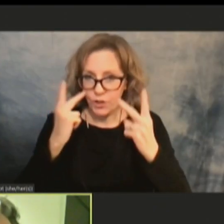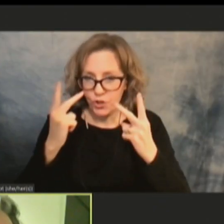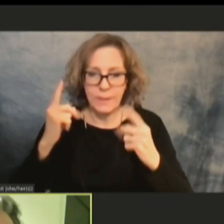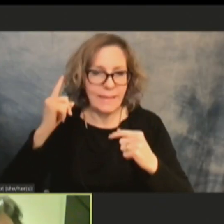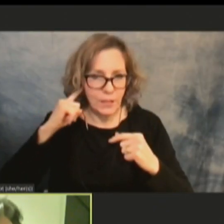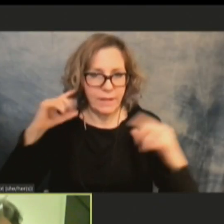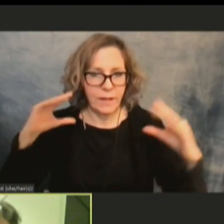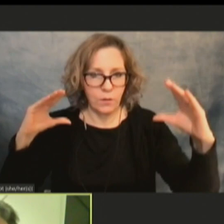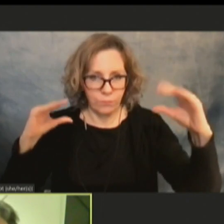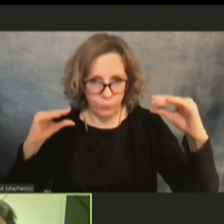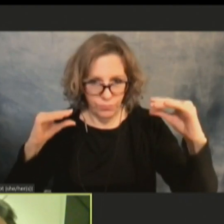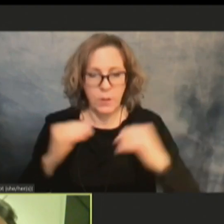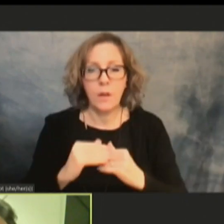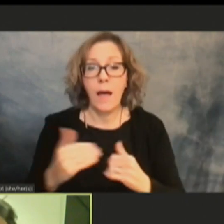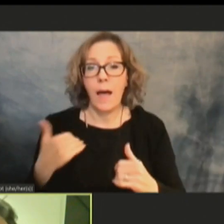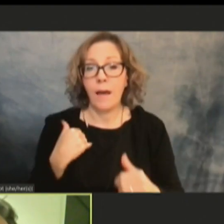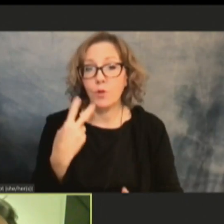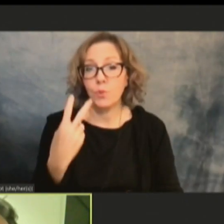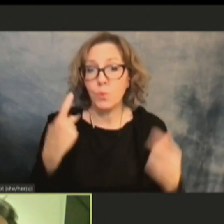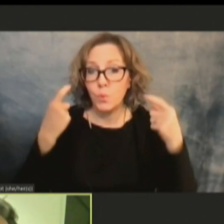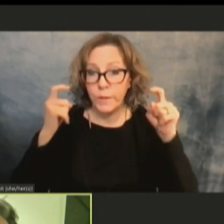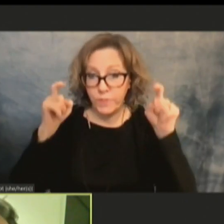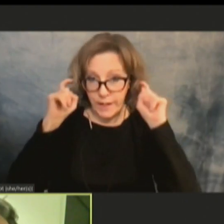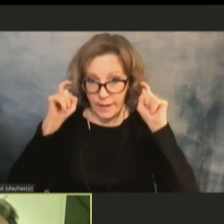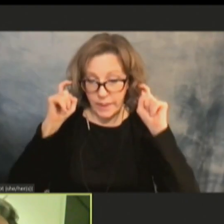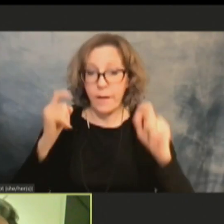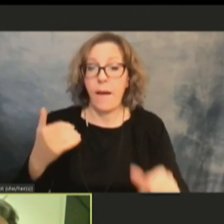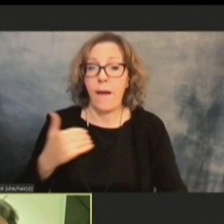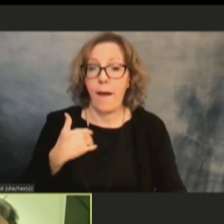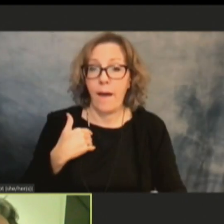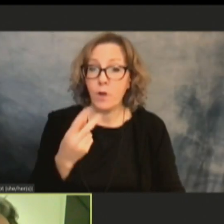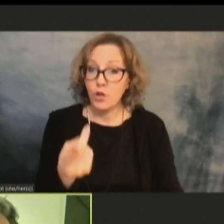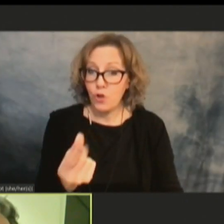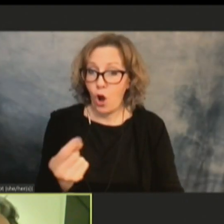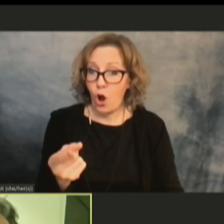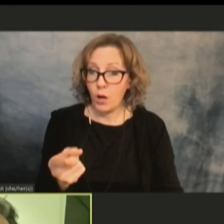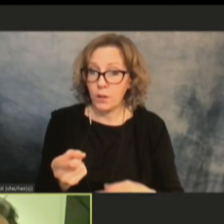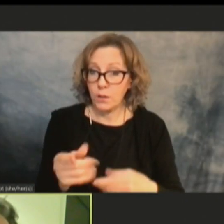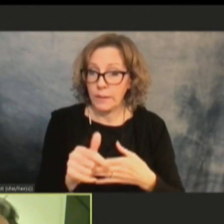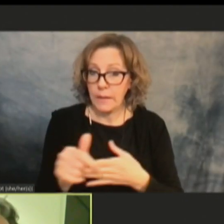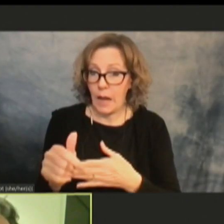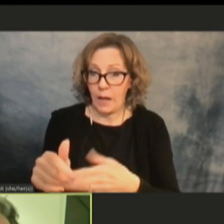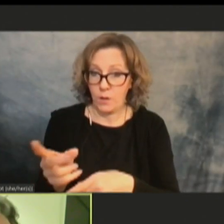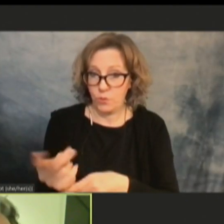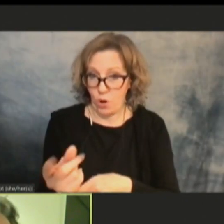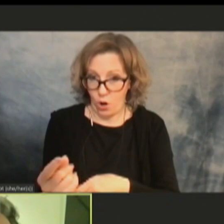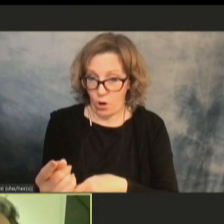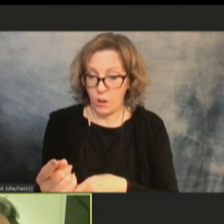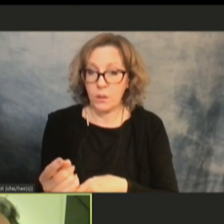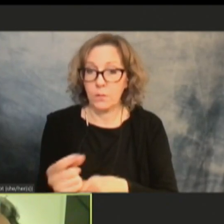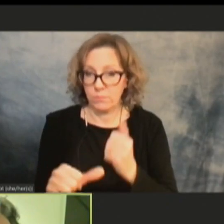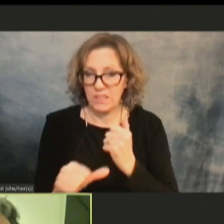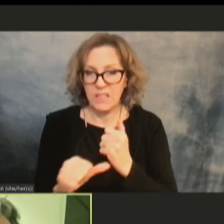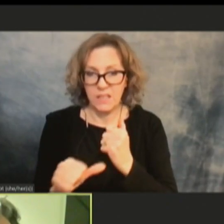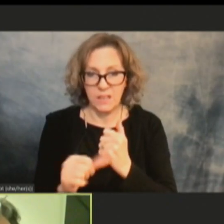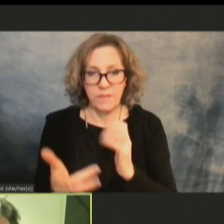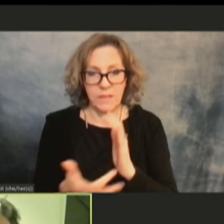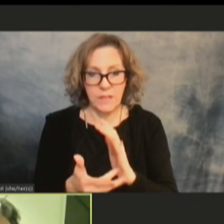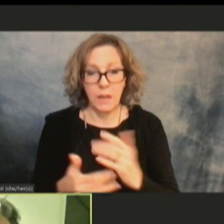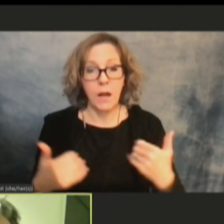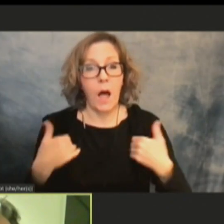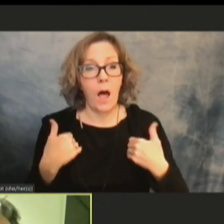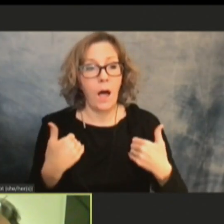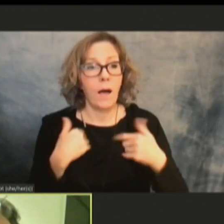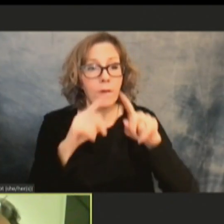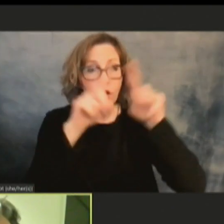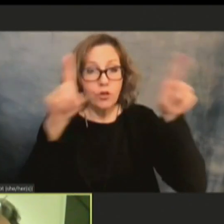I have a guide dog in terms of assistive technology. I use a screen reader to access my computer and